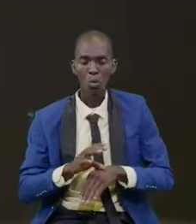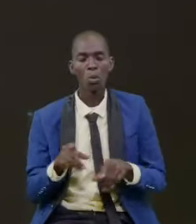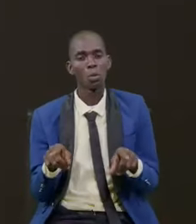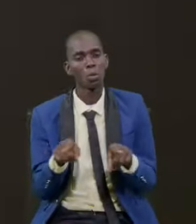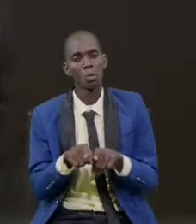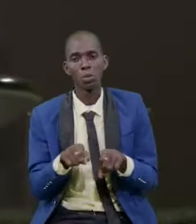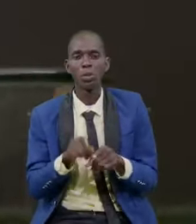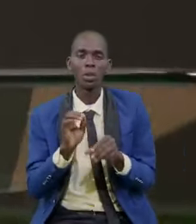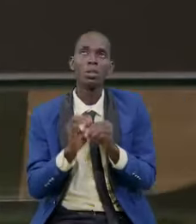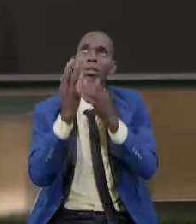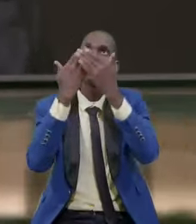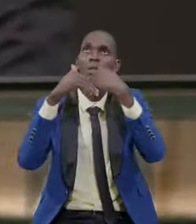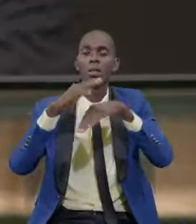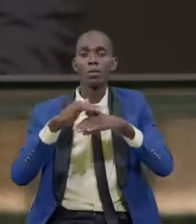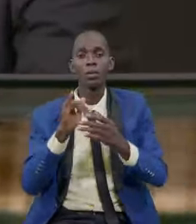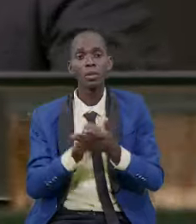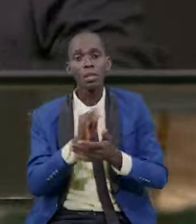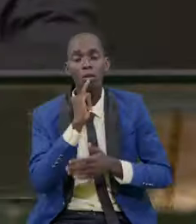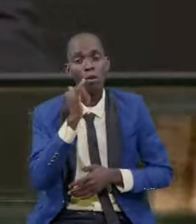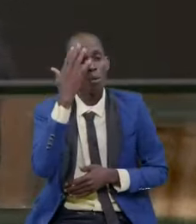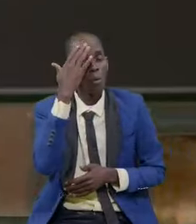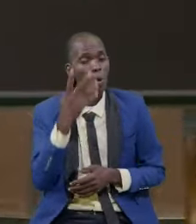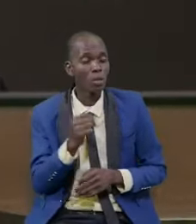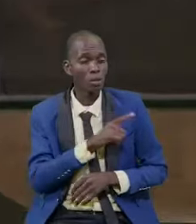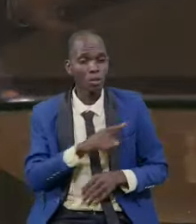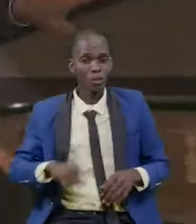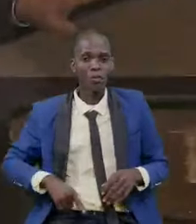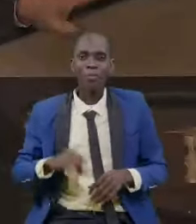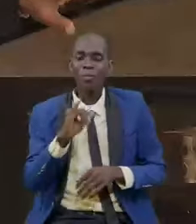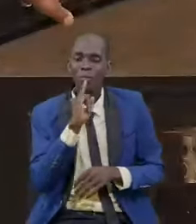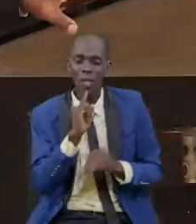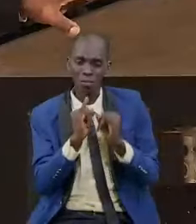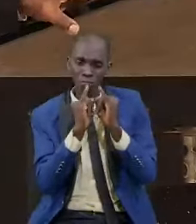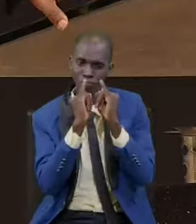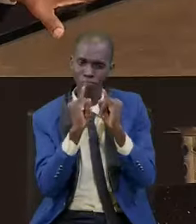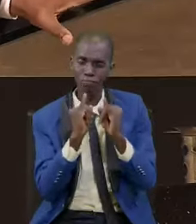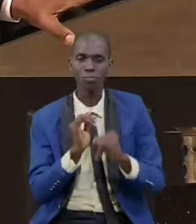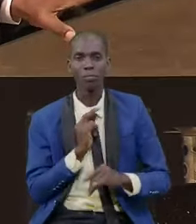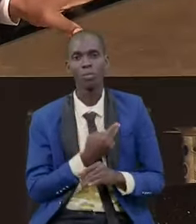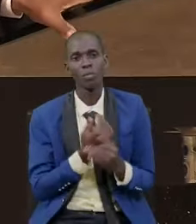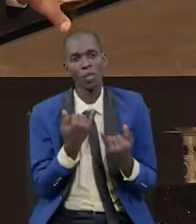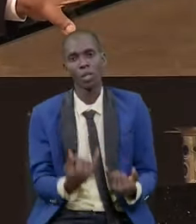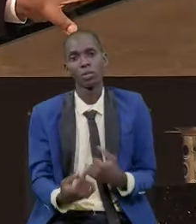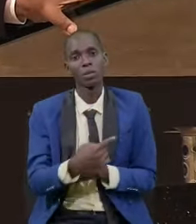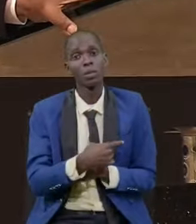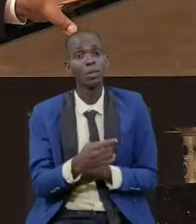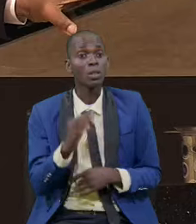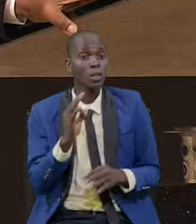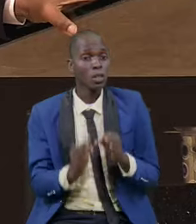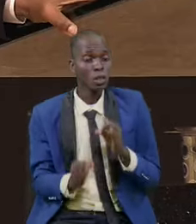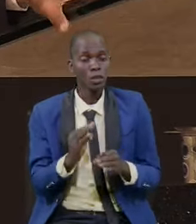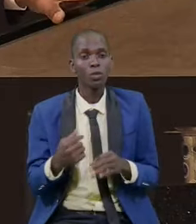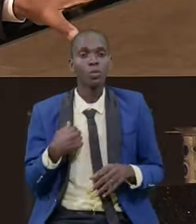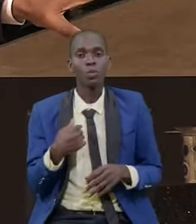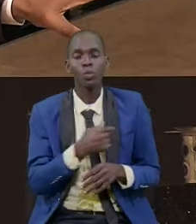in heaven. That's why the Lord is giving us an instruction today. And if we're having